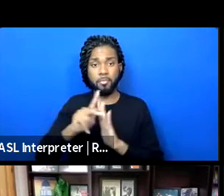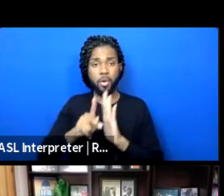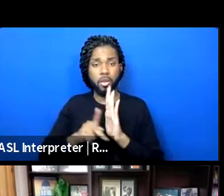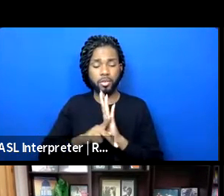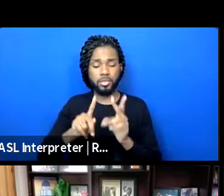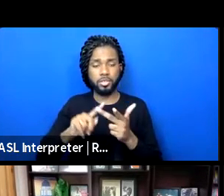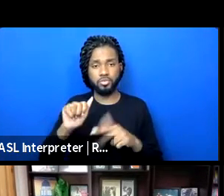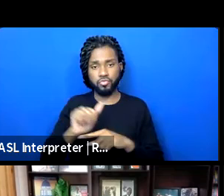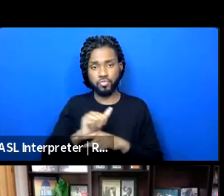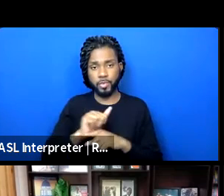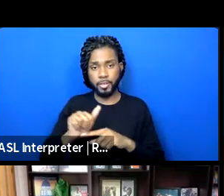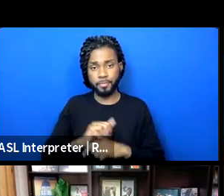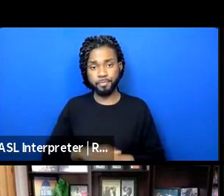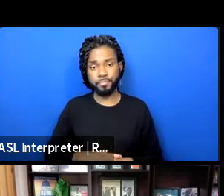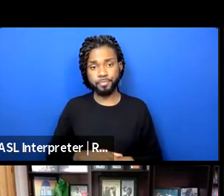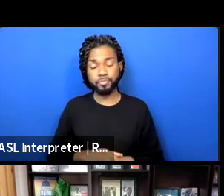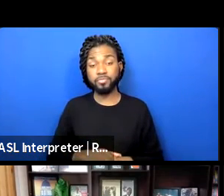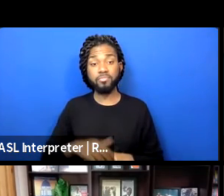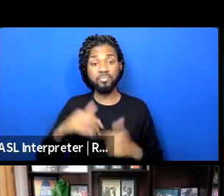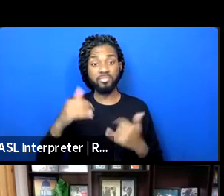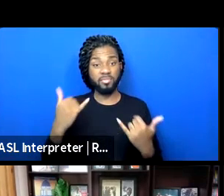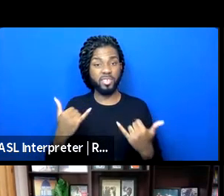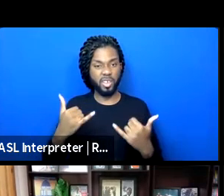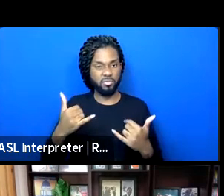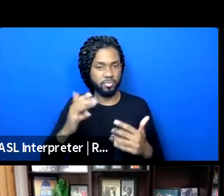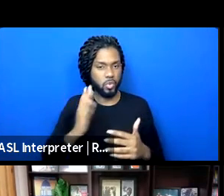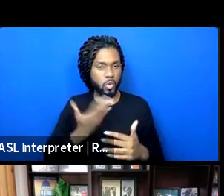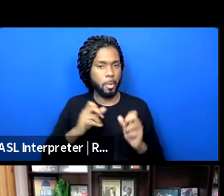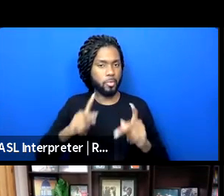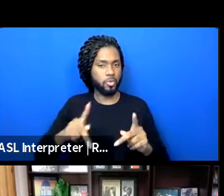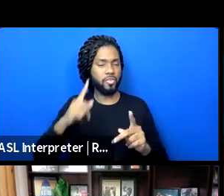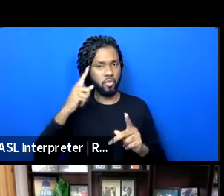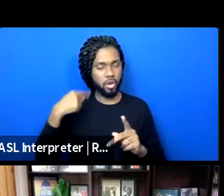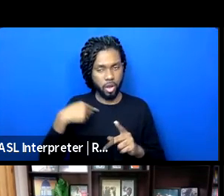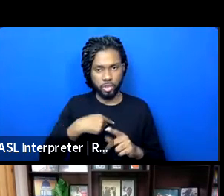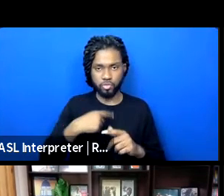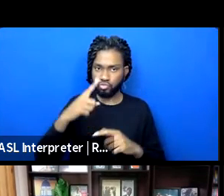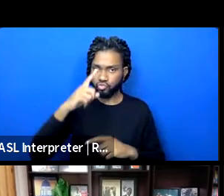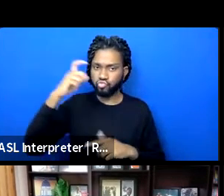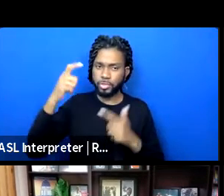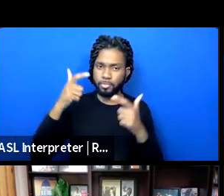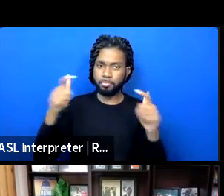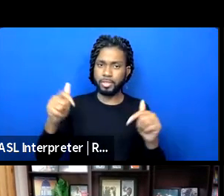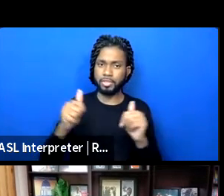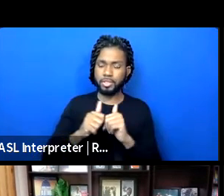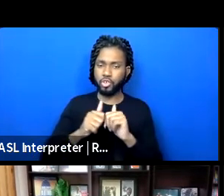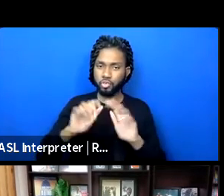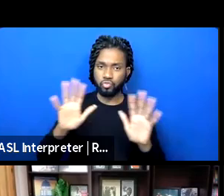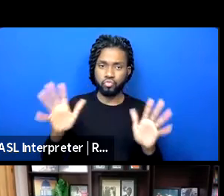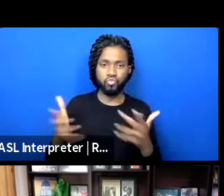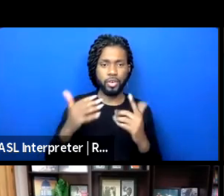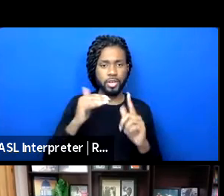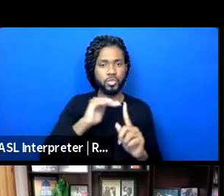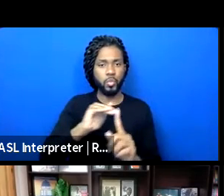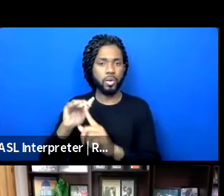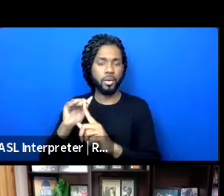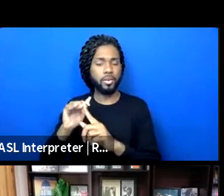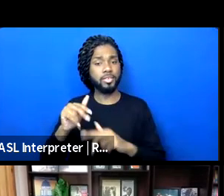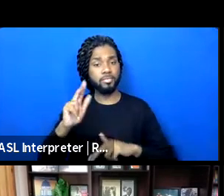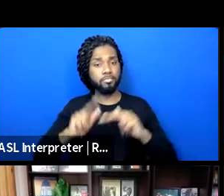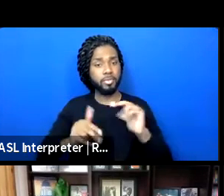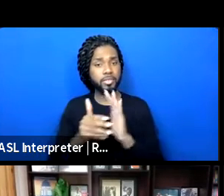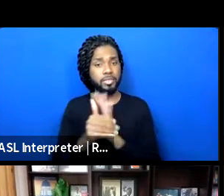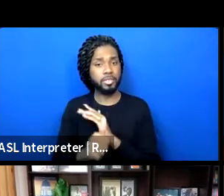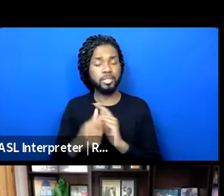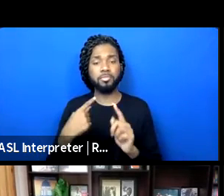training? This is our opportunity to dream big together, raise awareness, build skills and